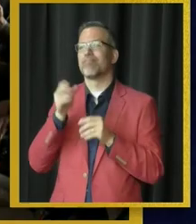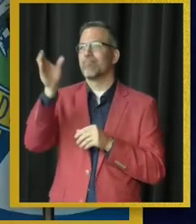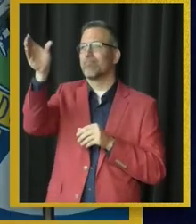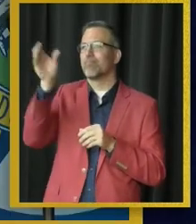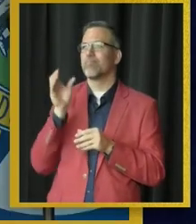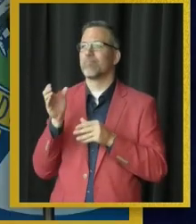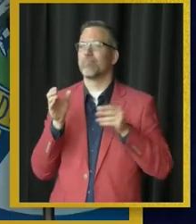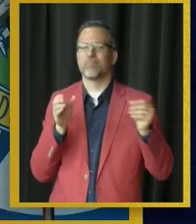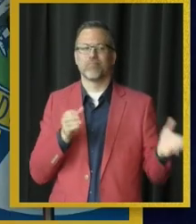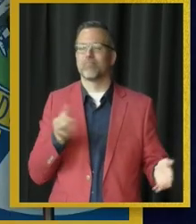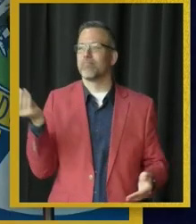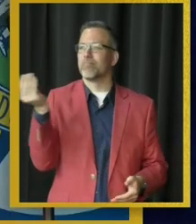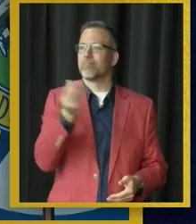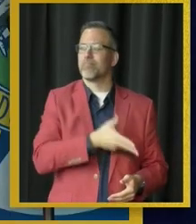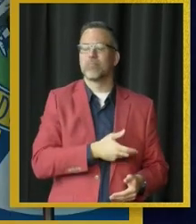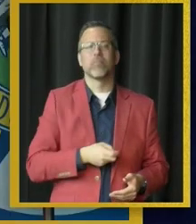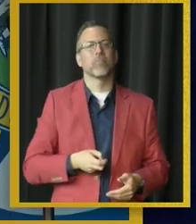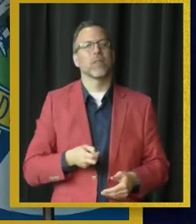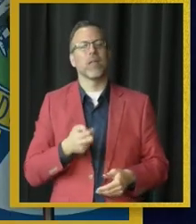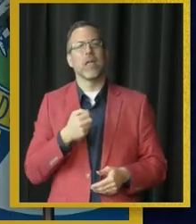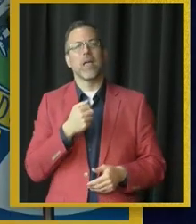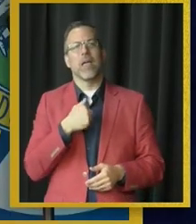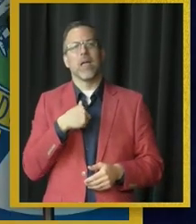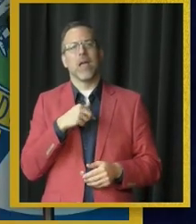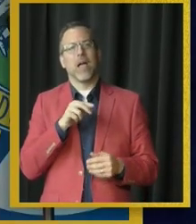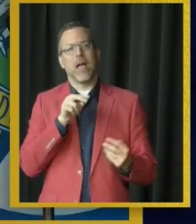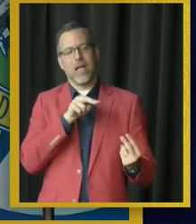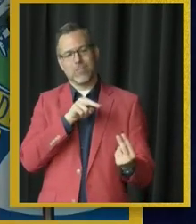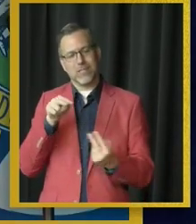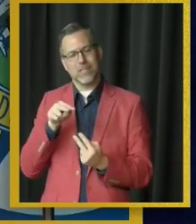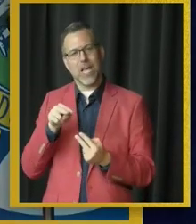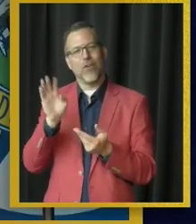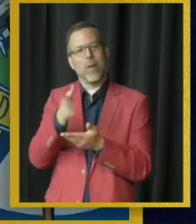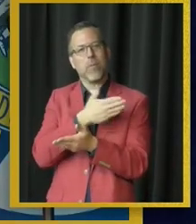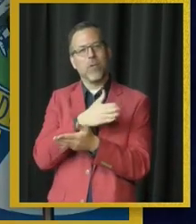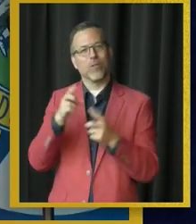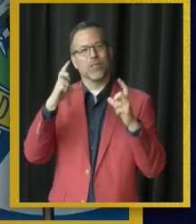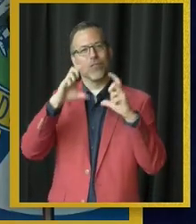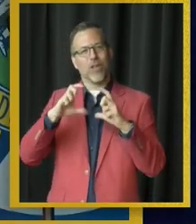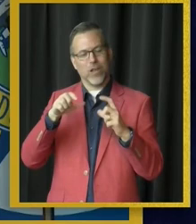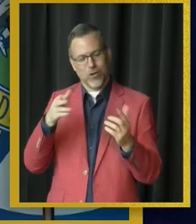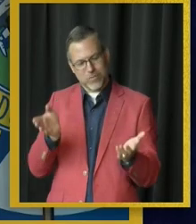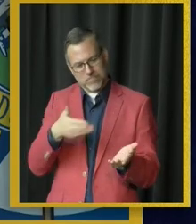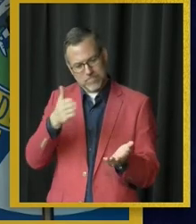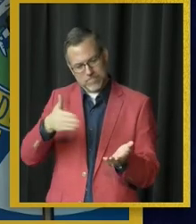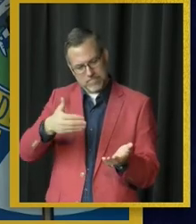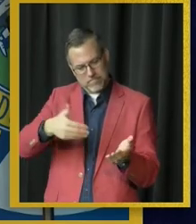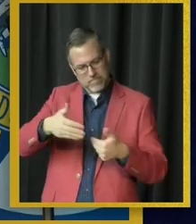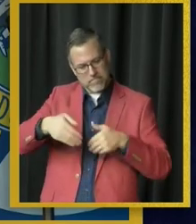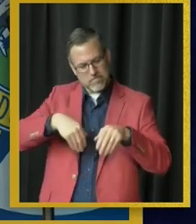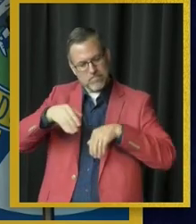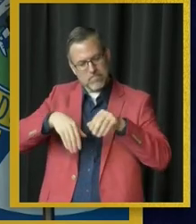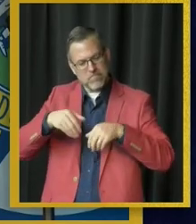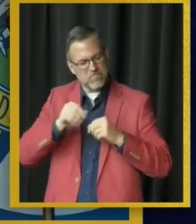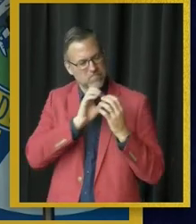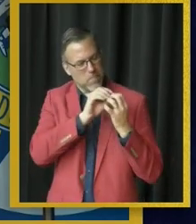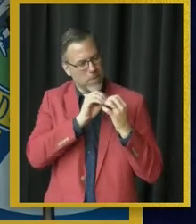after book. And I stare at records with them, bickering playfully over sound